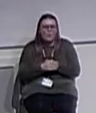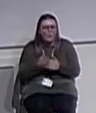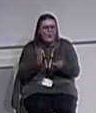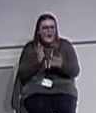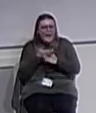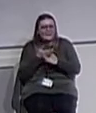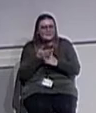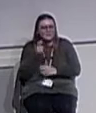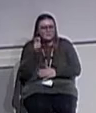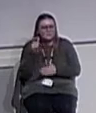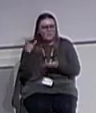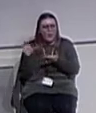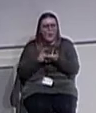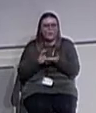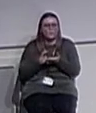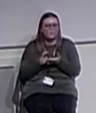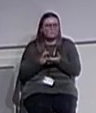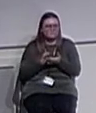loans, etc.